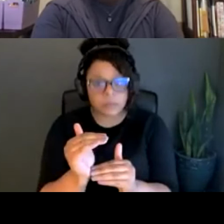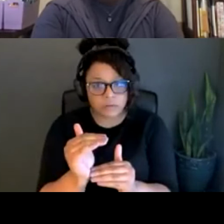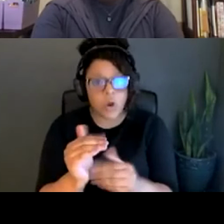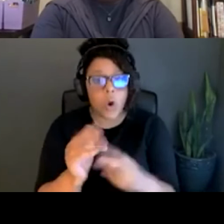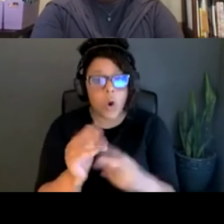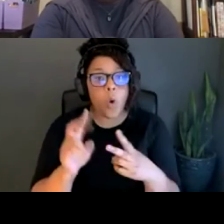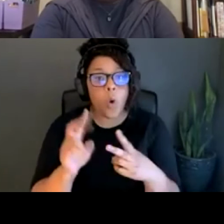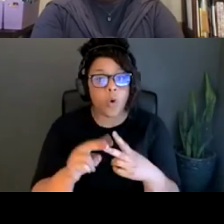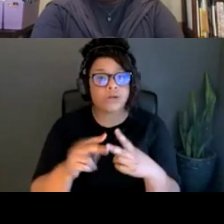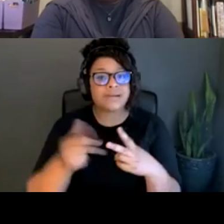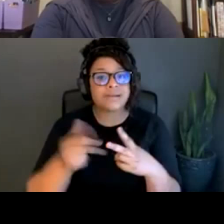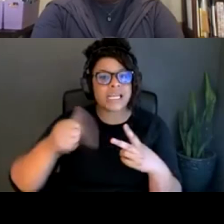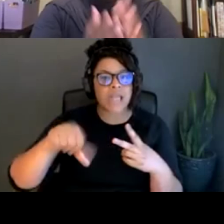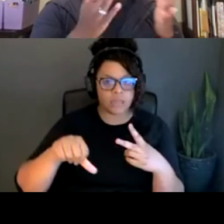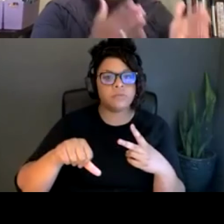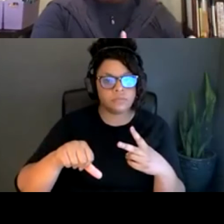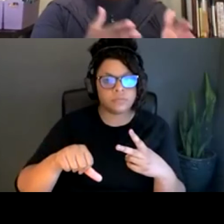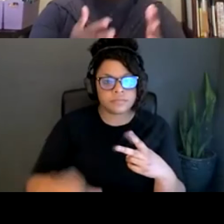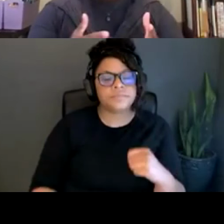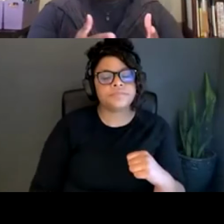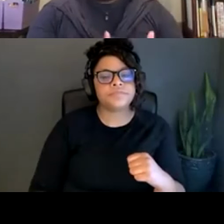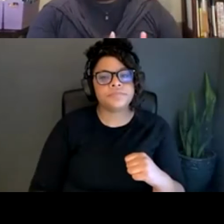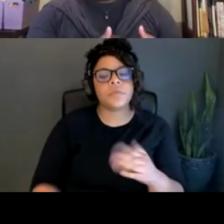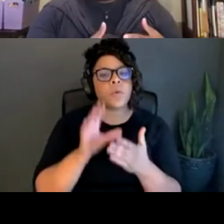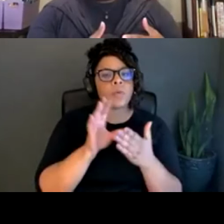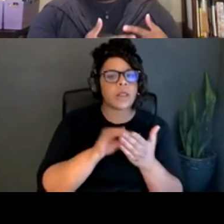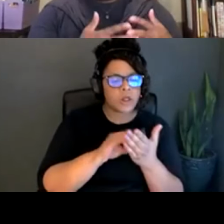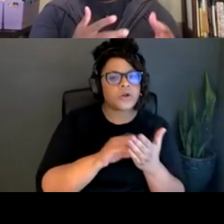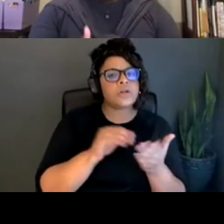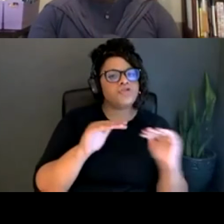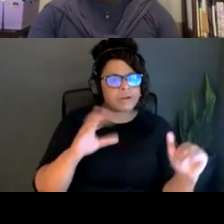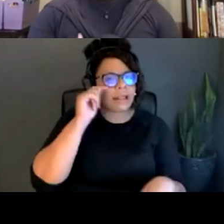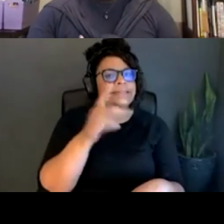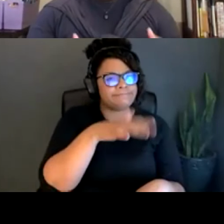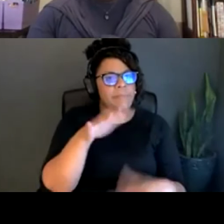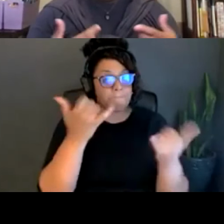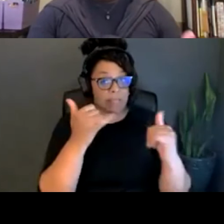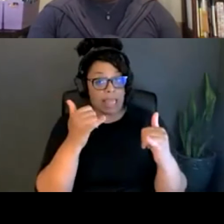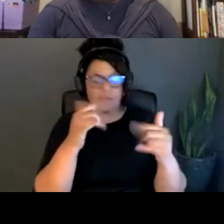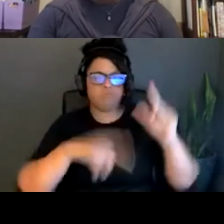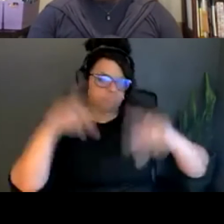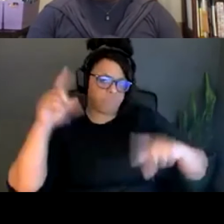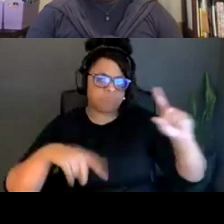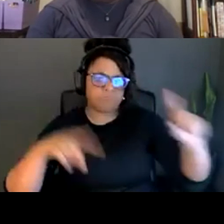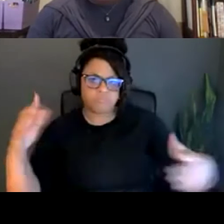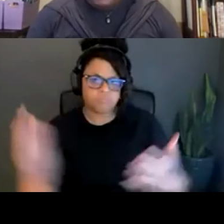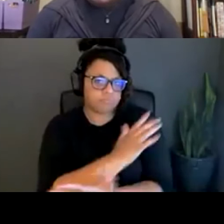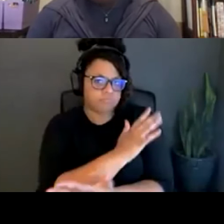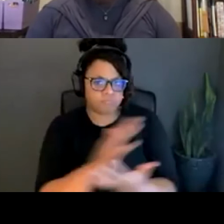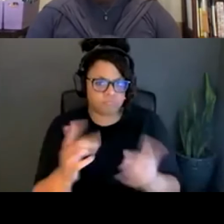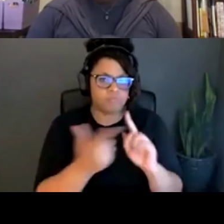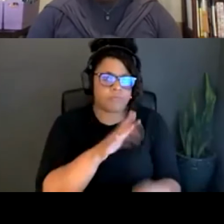denied. And so we learn that children's and adolescents' play certainly